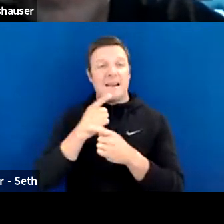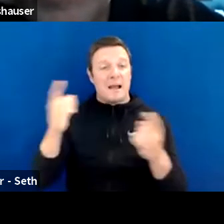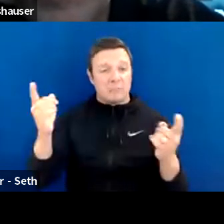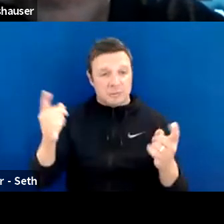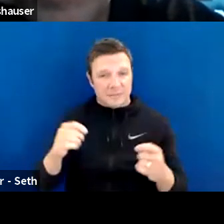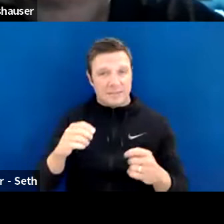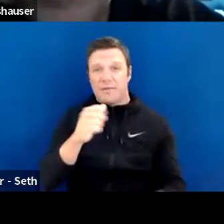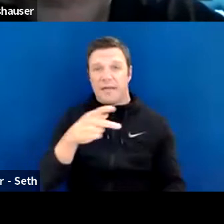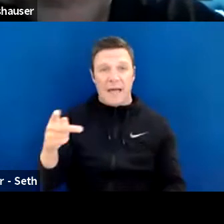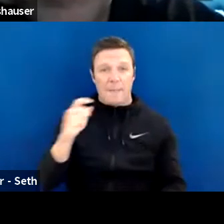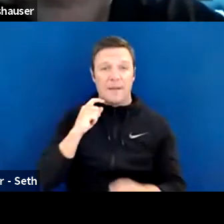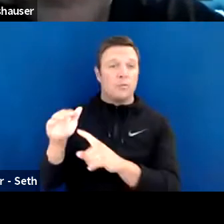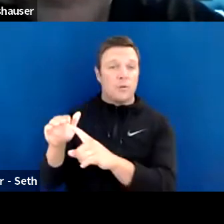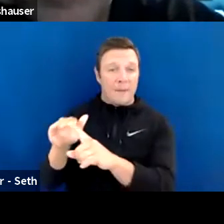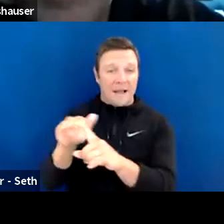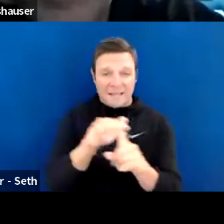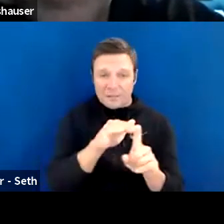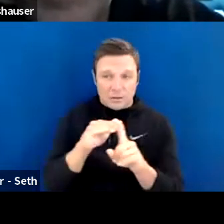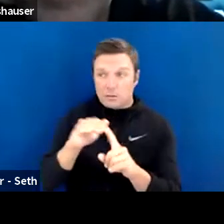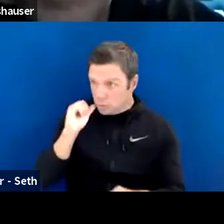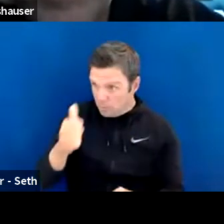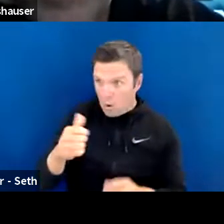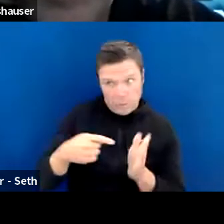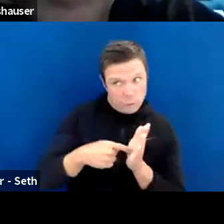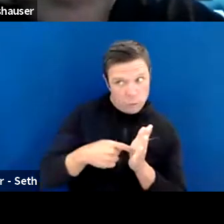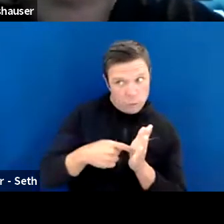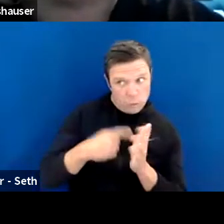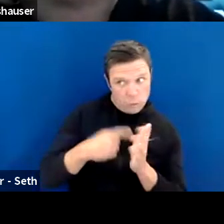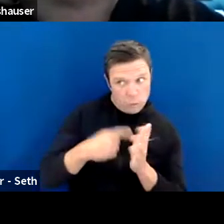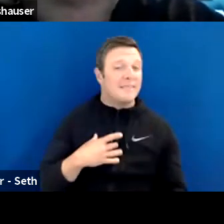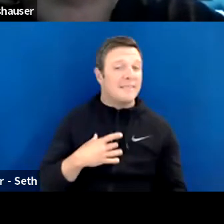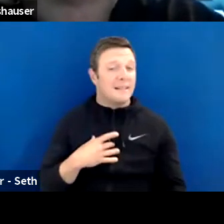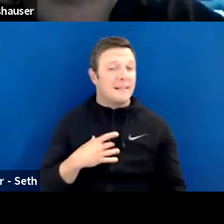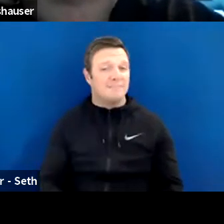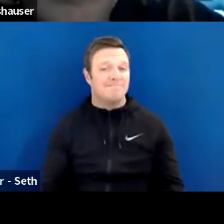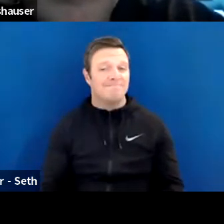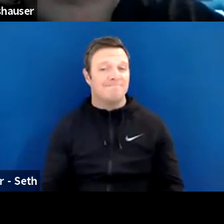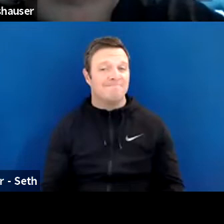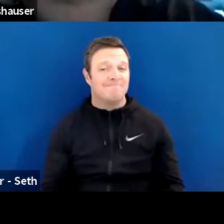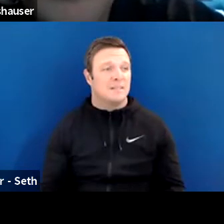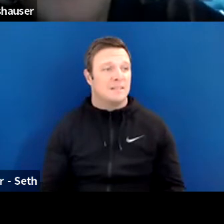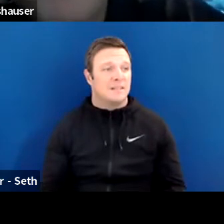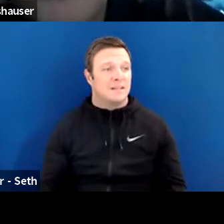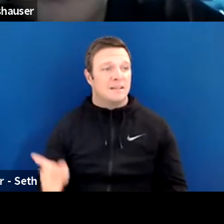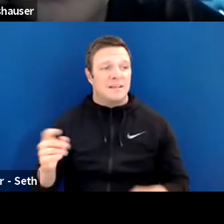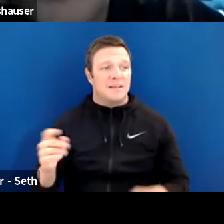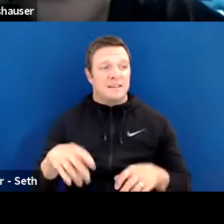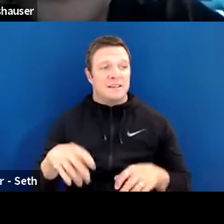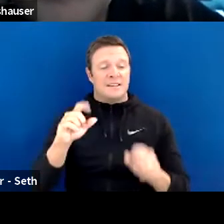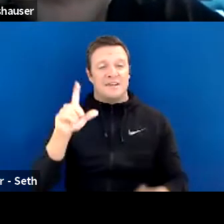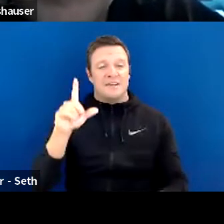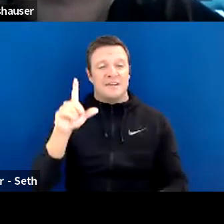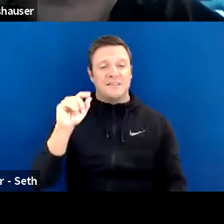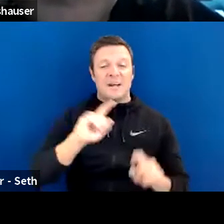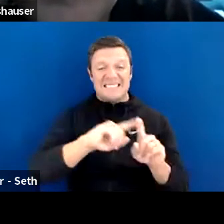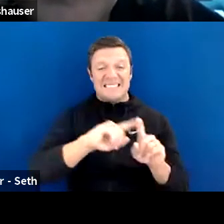I will also reminders, tomorrow is this assignment due. So they really like that because they're taking 20 different classes online. They